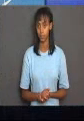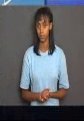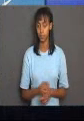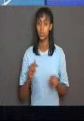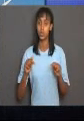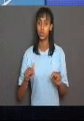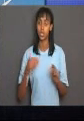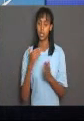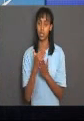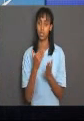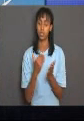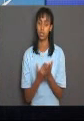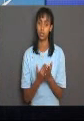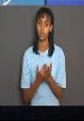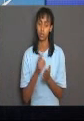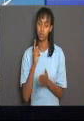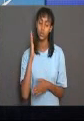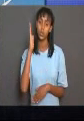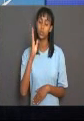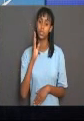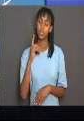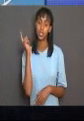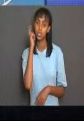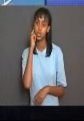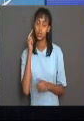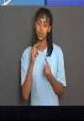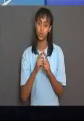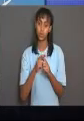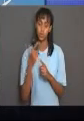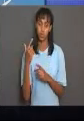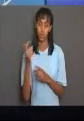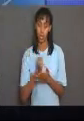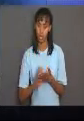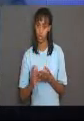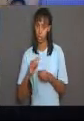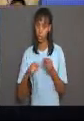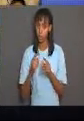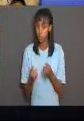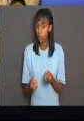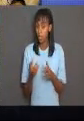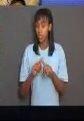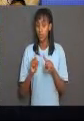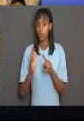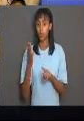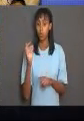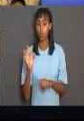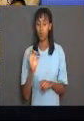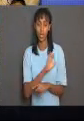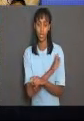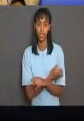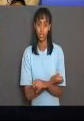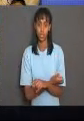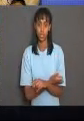In today's lesson, you will be listening to a lecture about the many different forms of